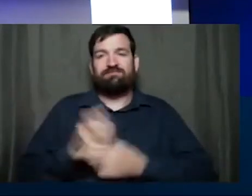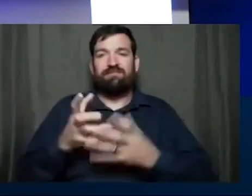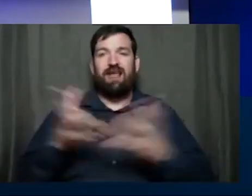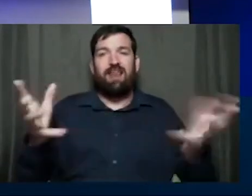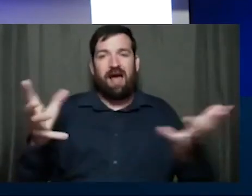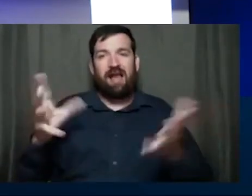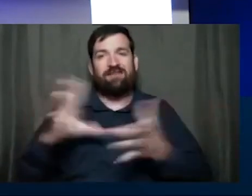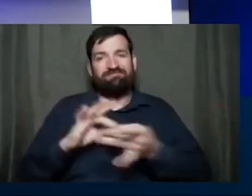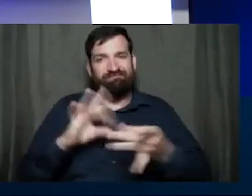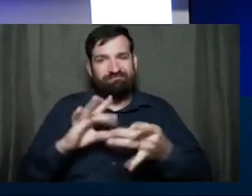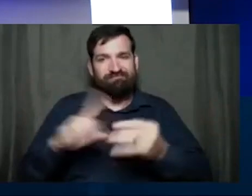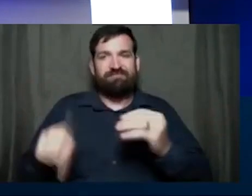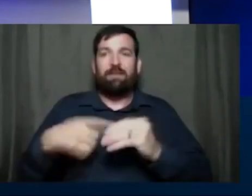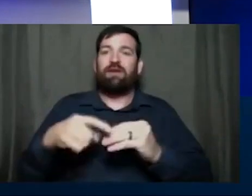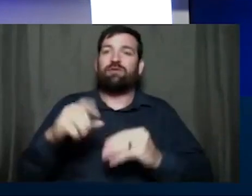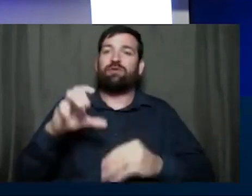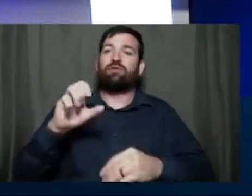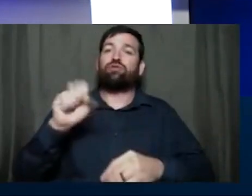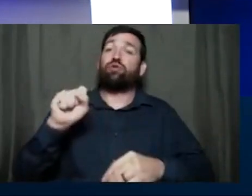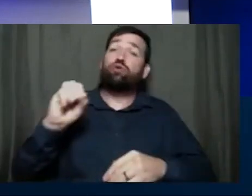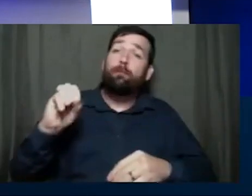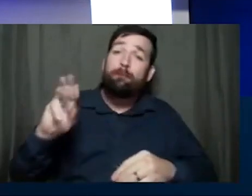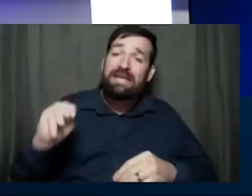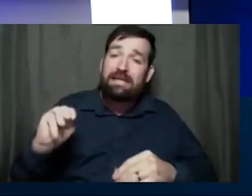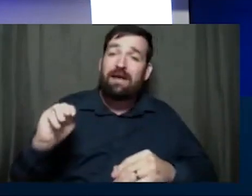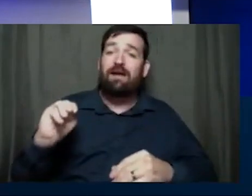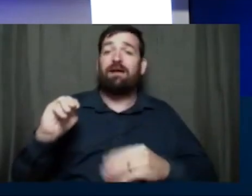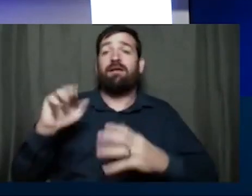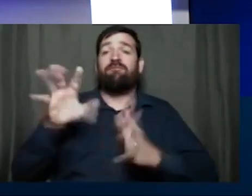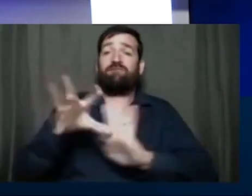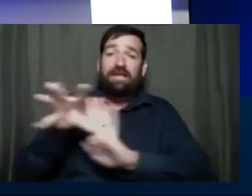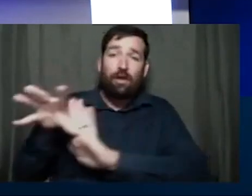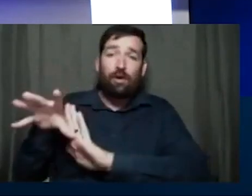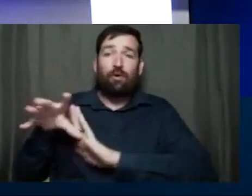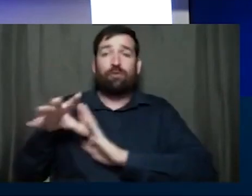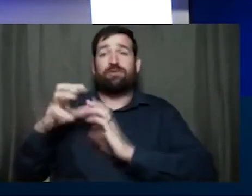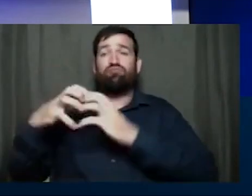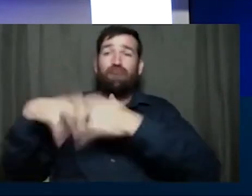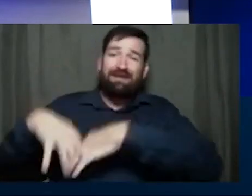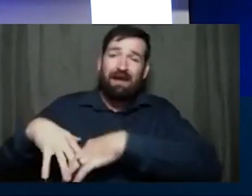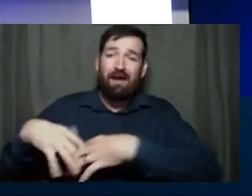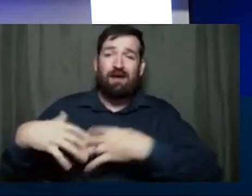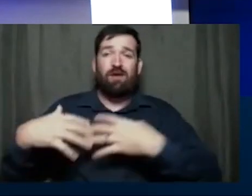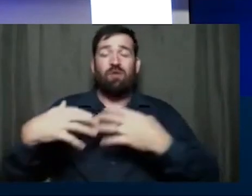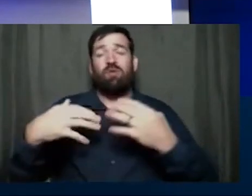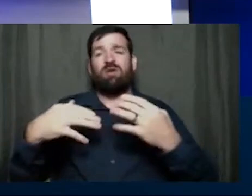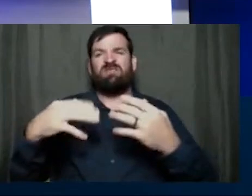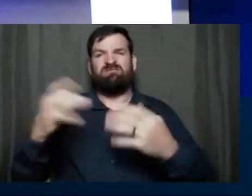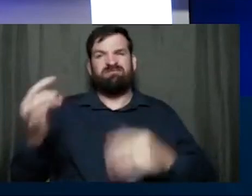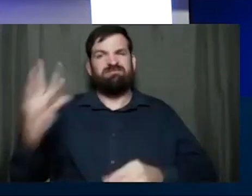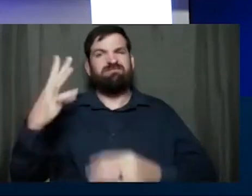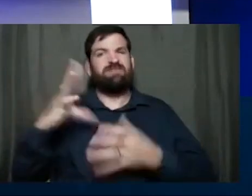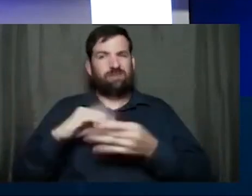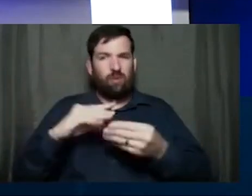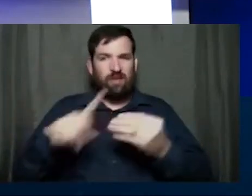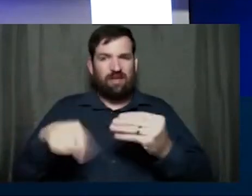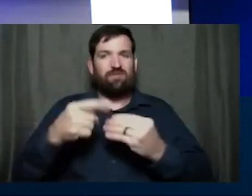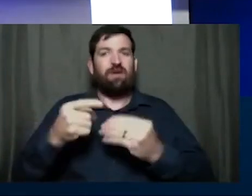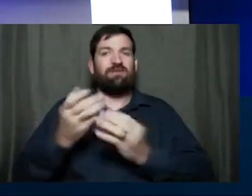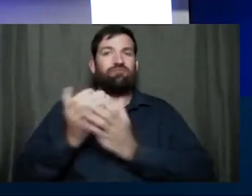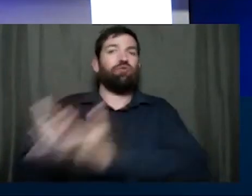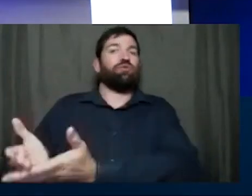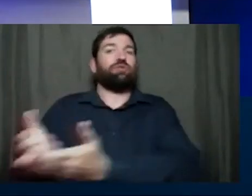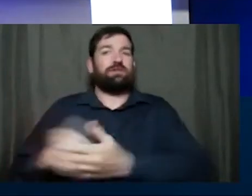social media and videos that people take on cruises when you're right, they break down, and there's some nightmare stories when people go on cruises. So it is like any